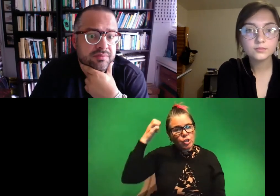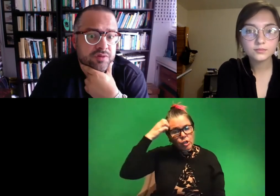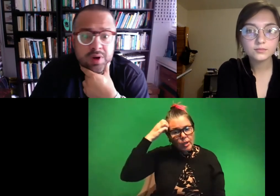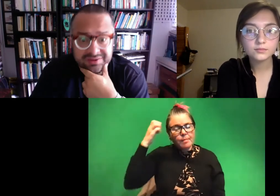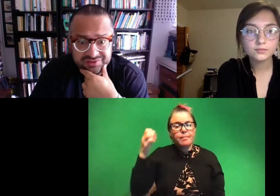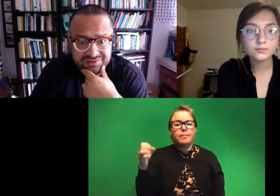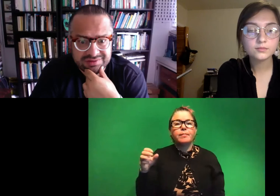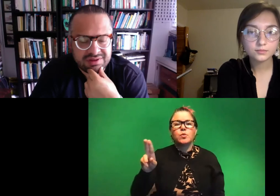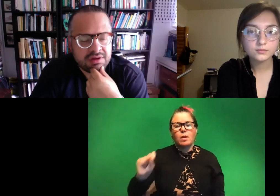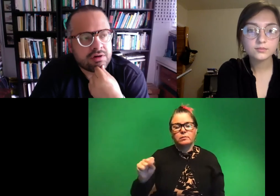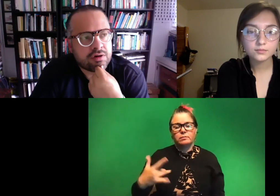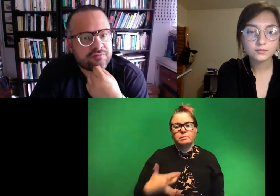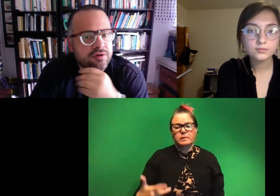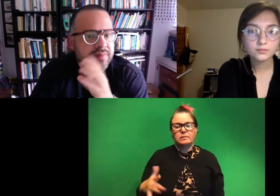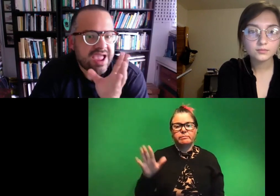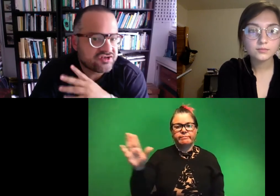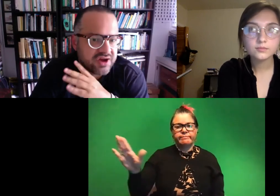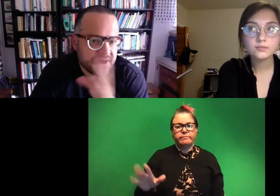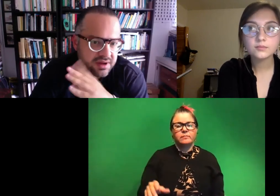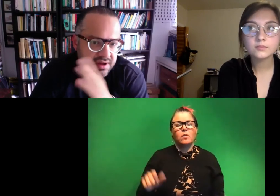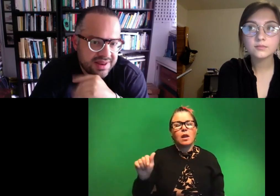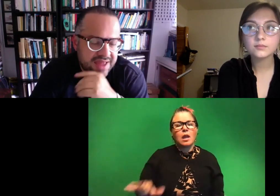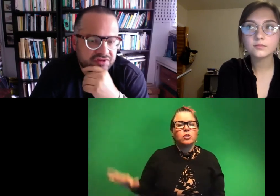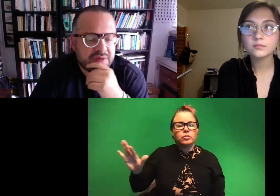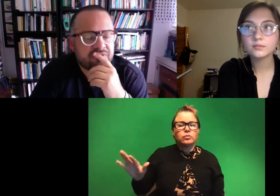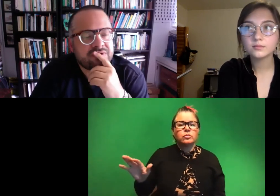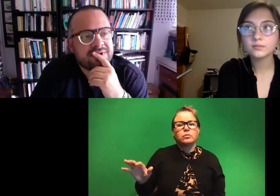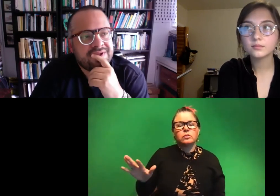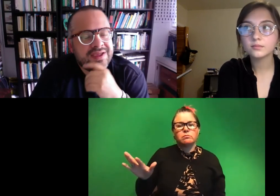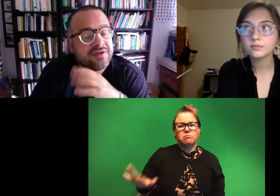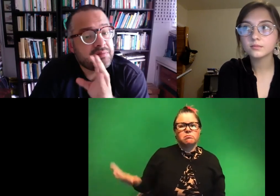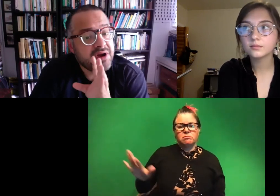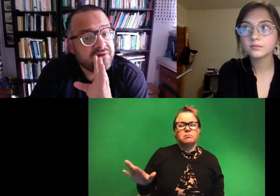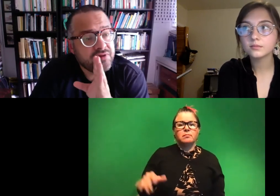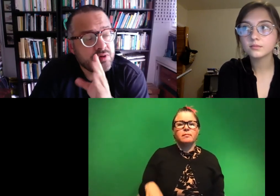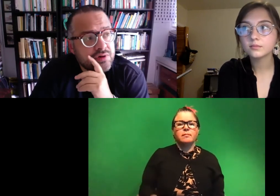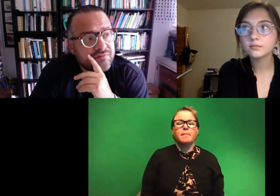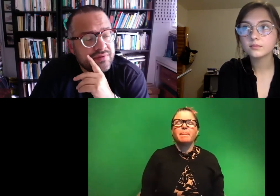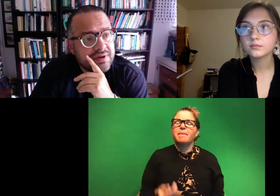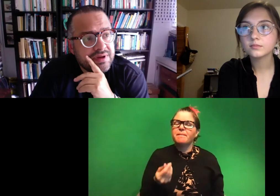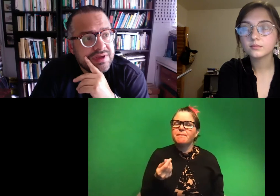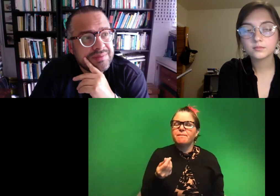from US or from Asia landscapes. There are very few